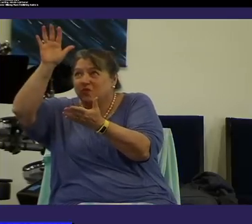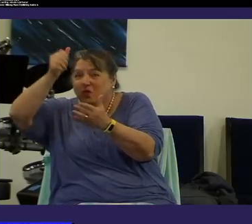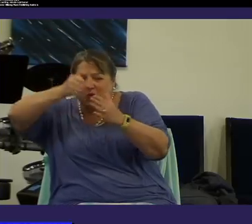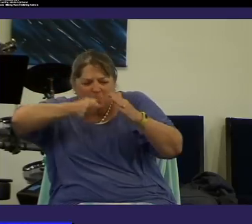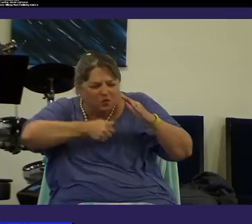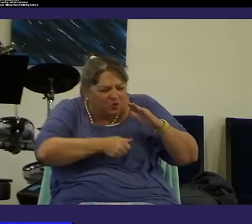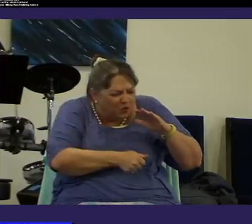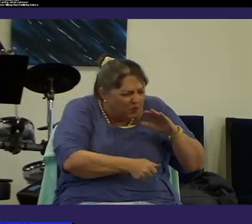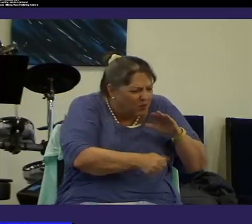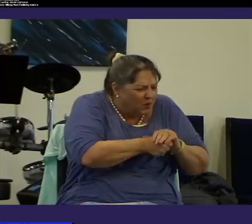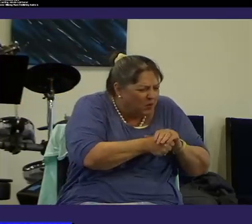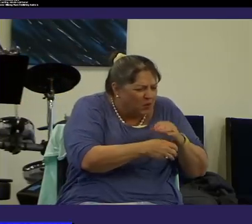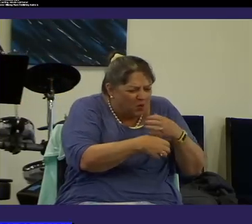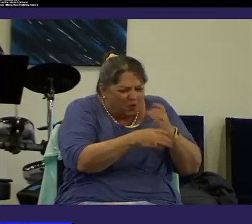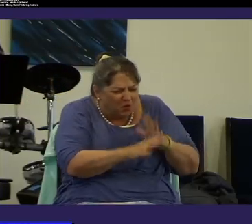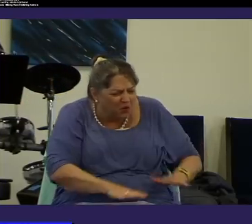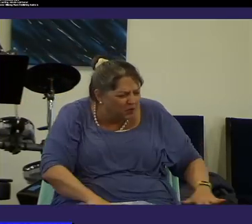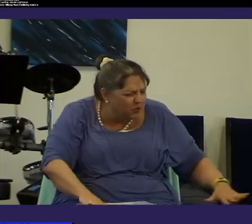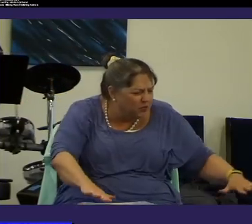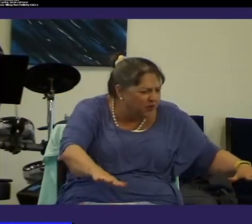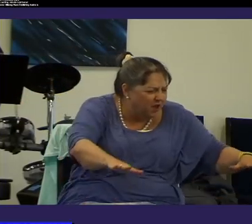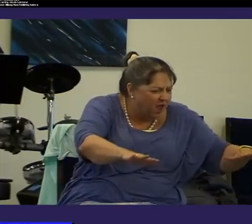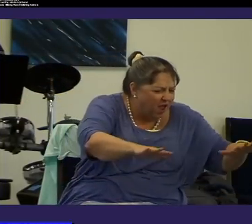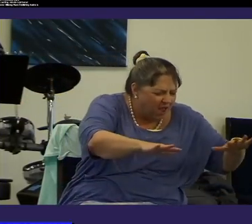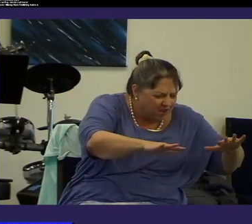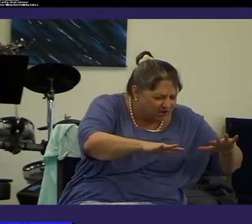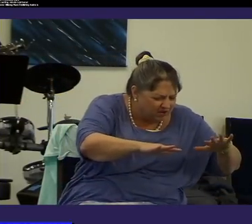High. Your hidden glory in